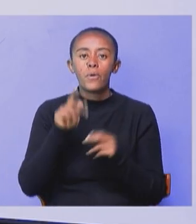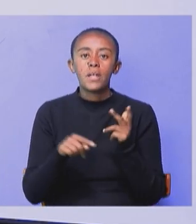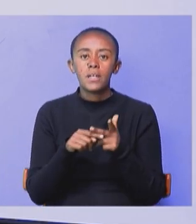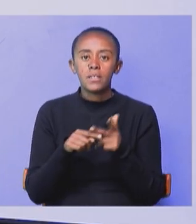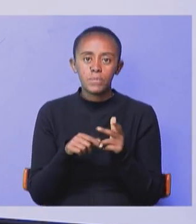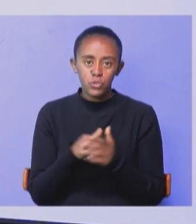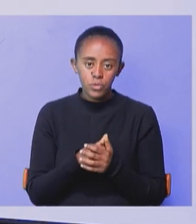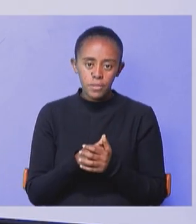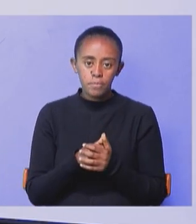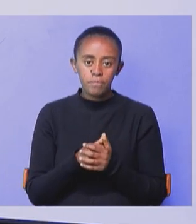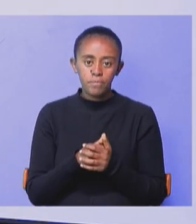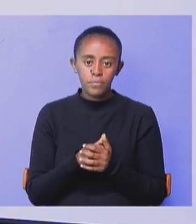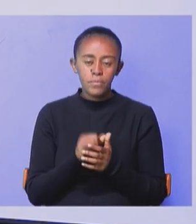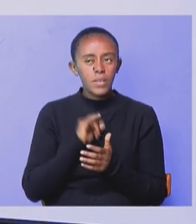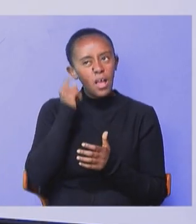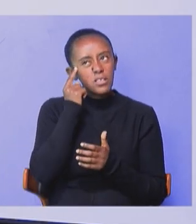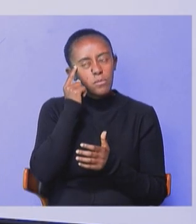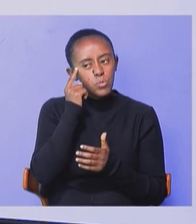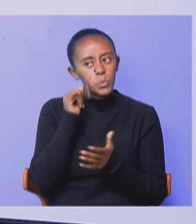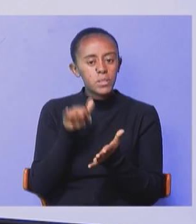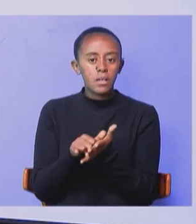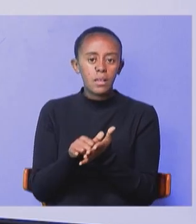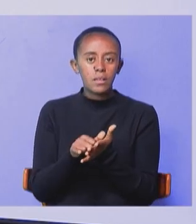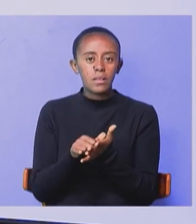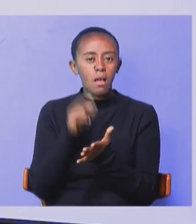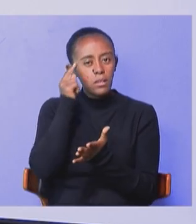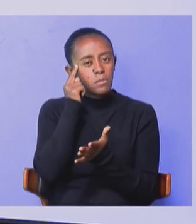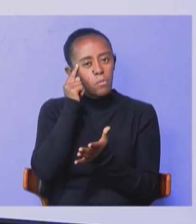3. I suppose that